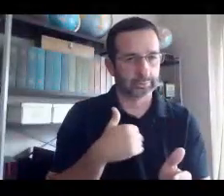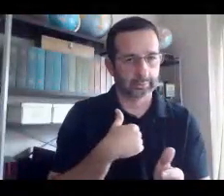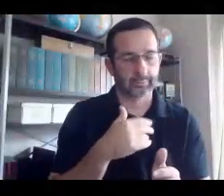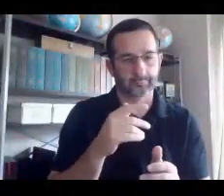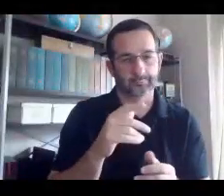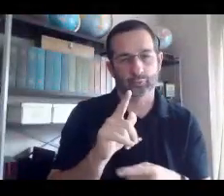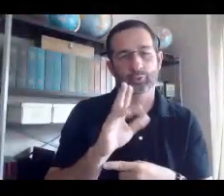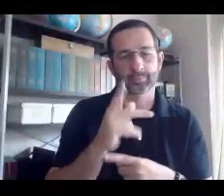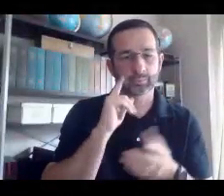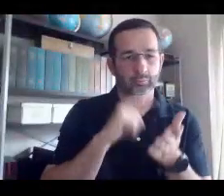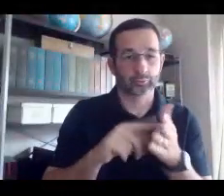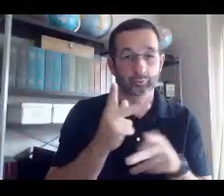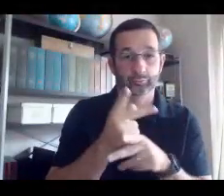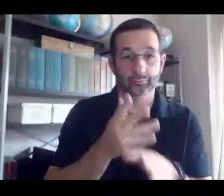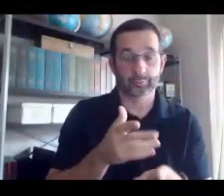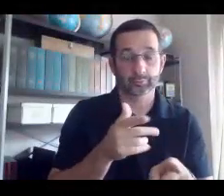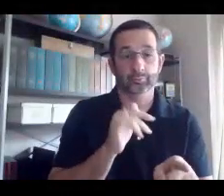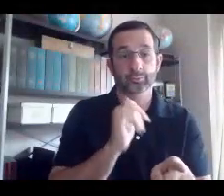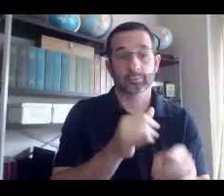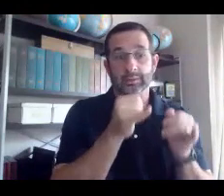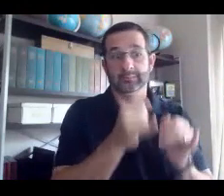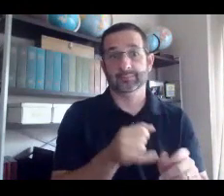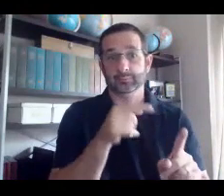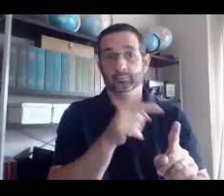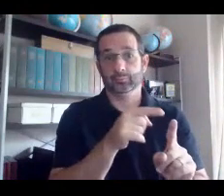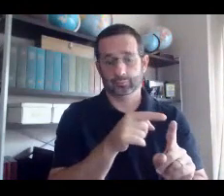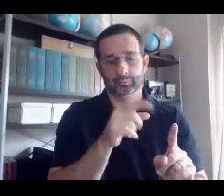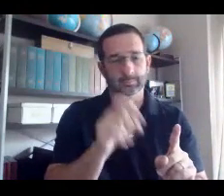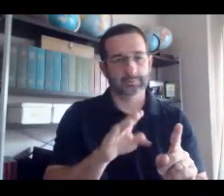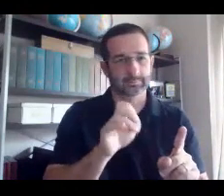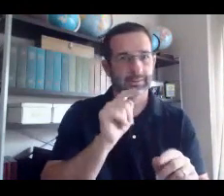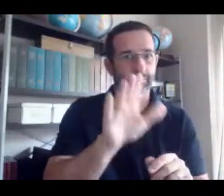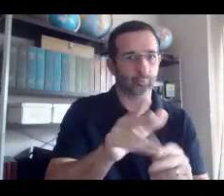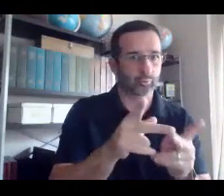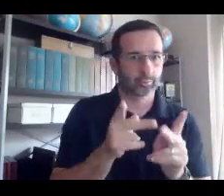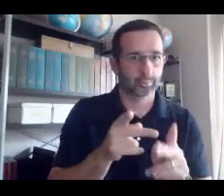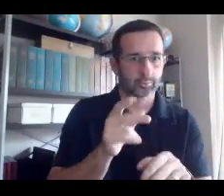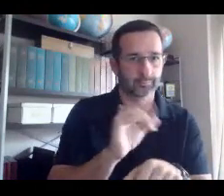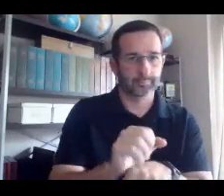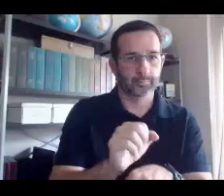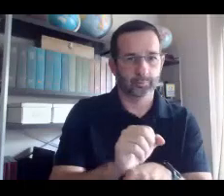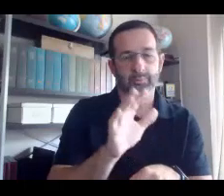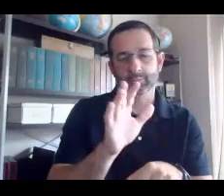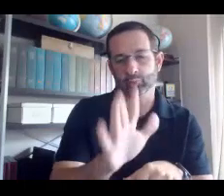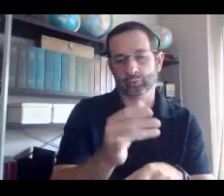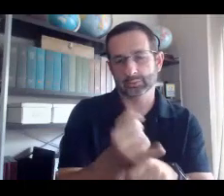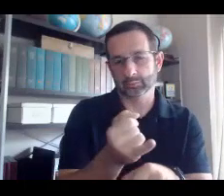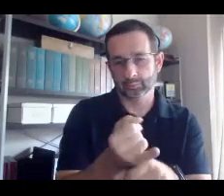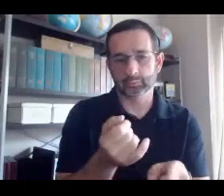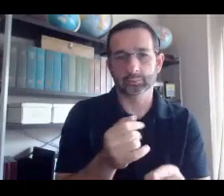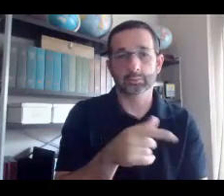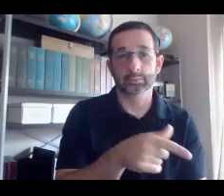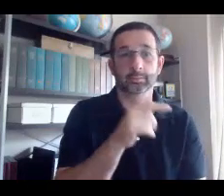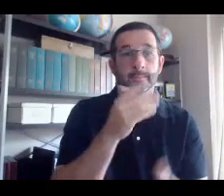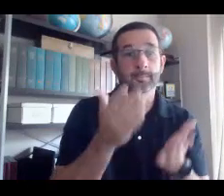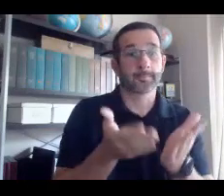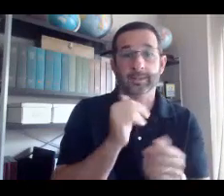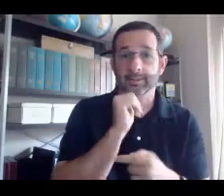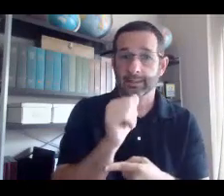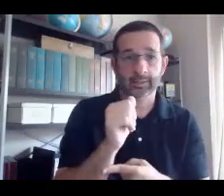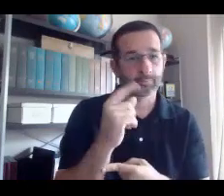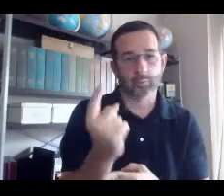so all awardees have an LRP research supervisor, and that individual must be at your position